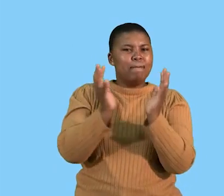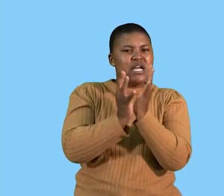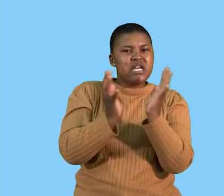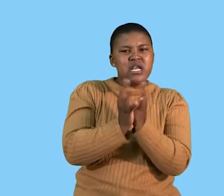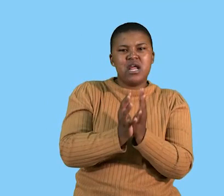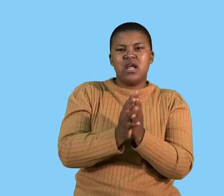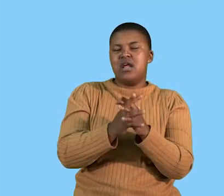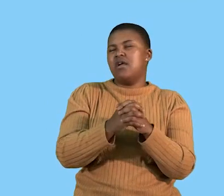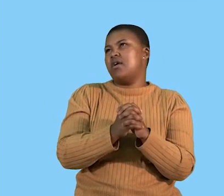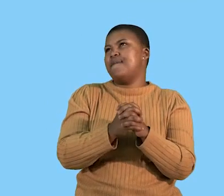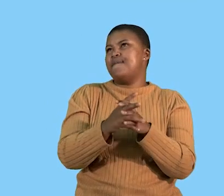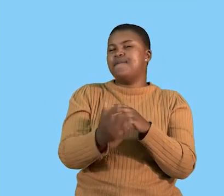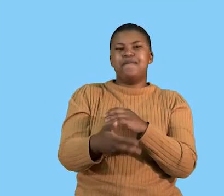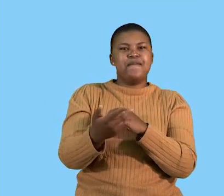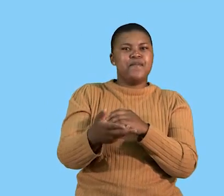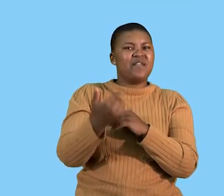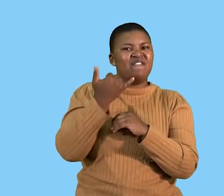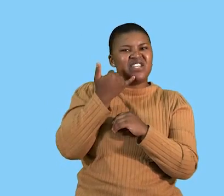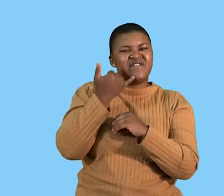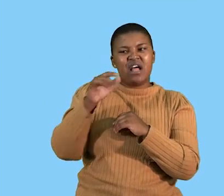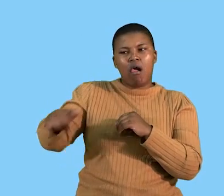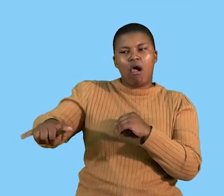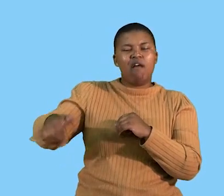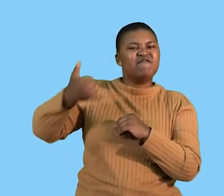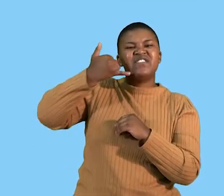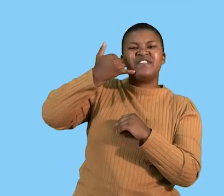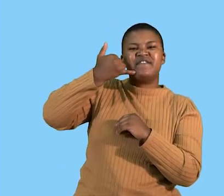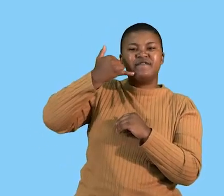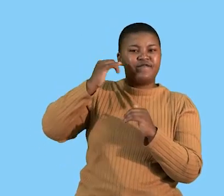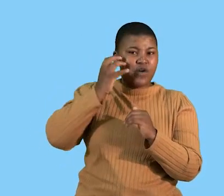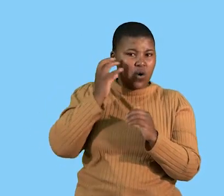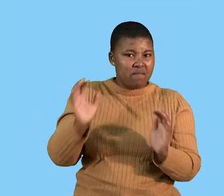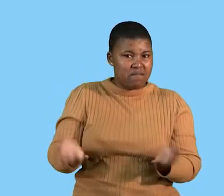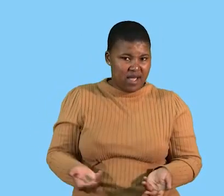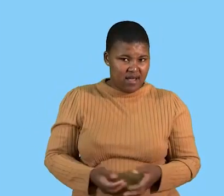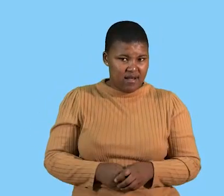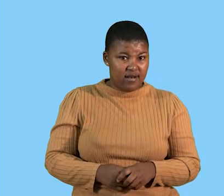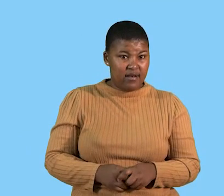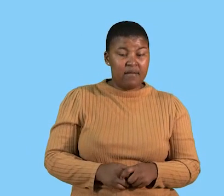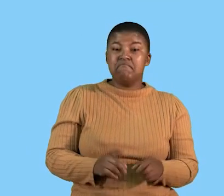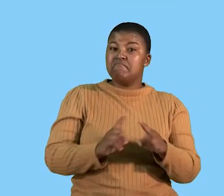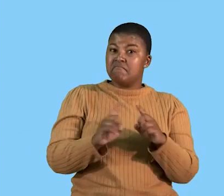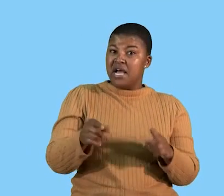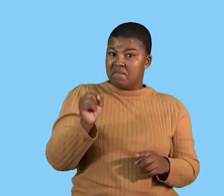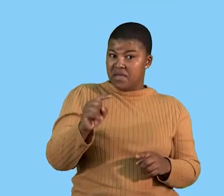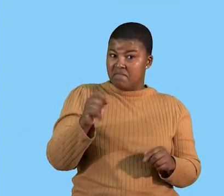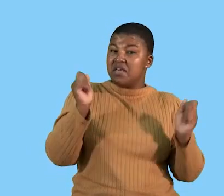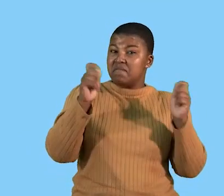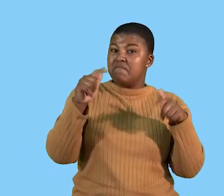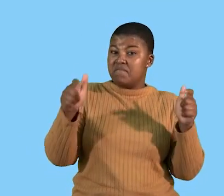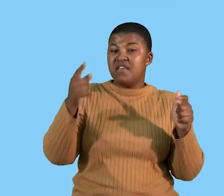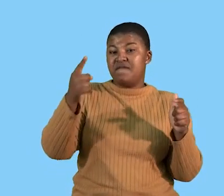meeting. It may be answering the phones. But this is also a major part